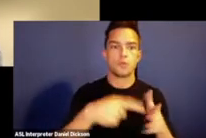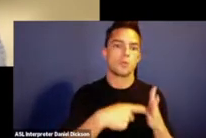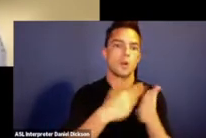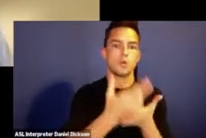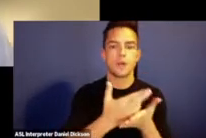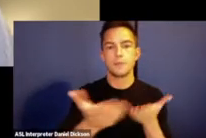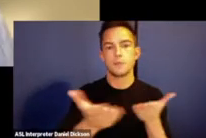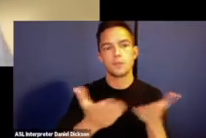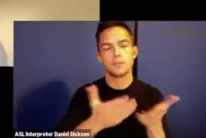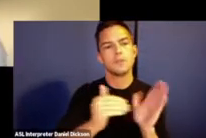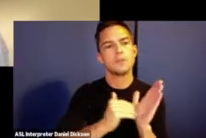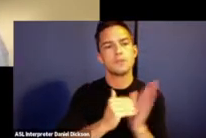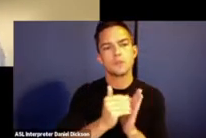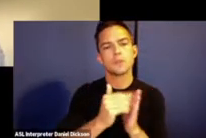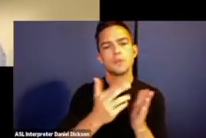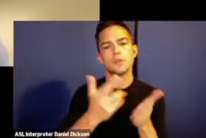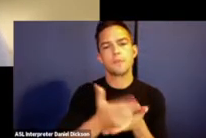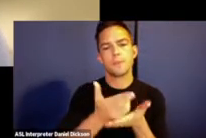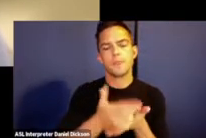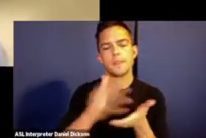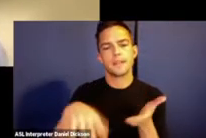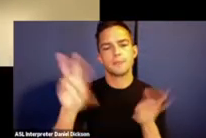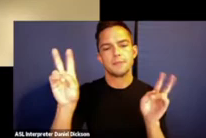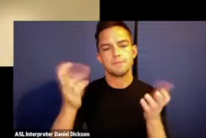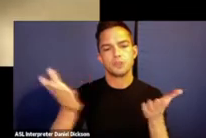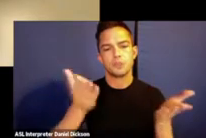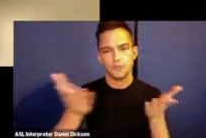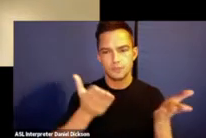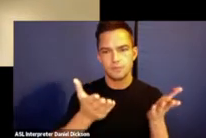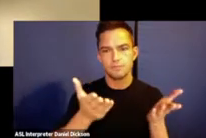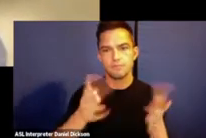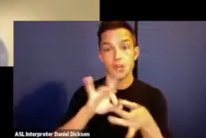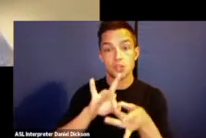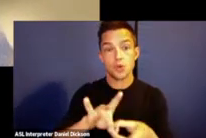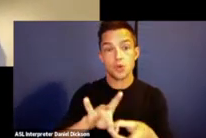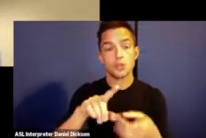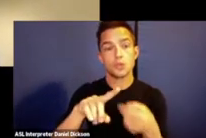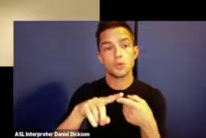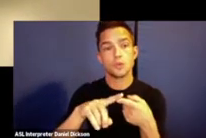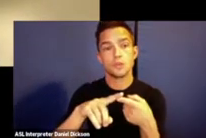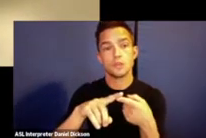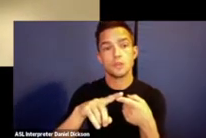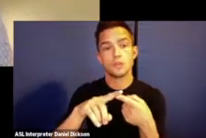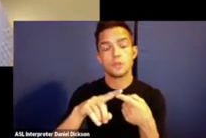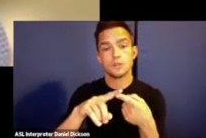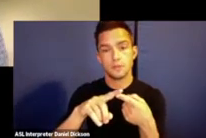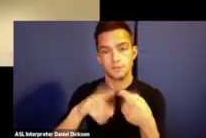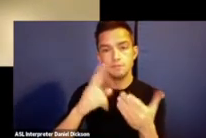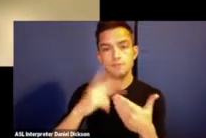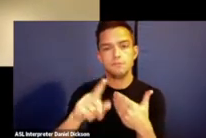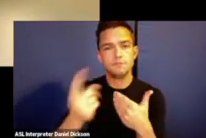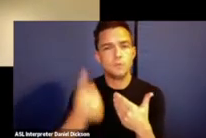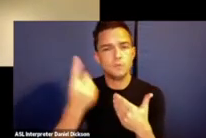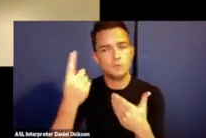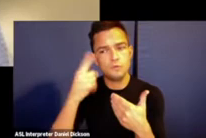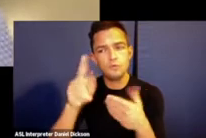services. Frequently, rehabilitation has been a service that has been associated as being a program only for people with